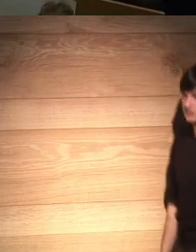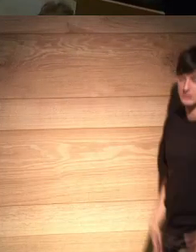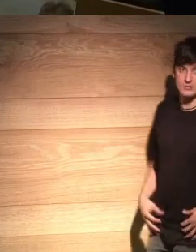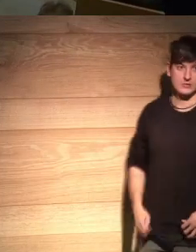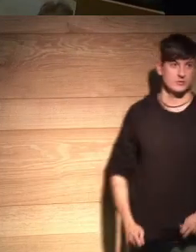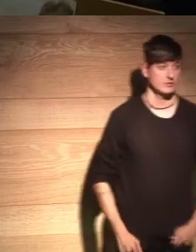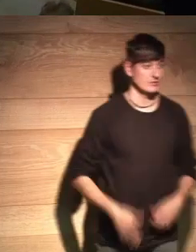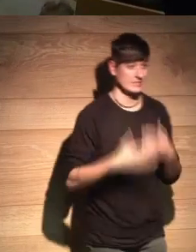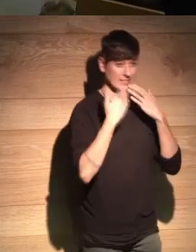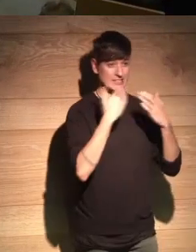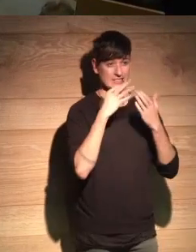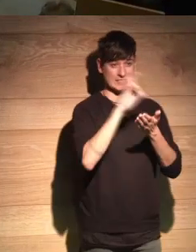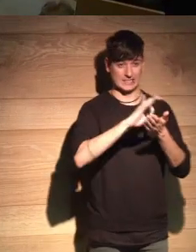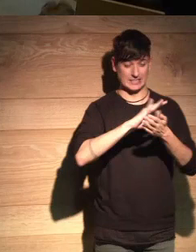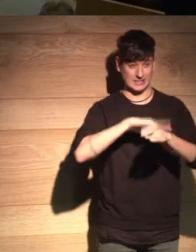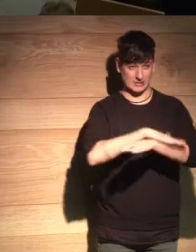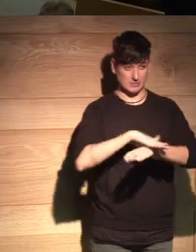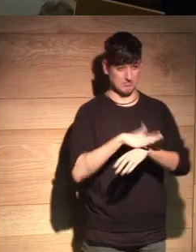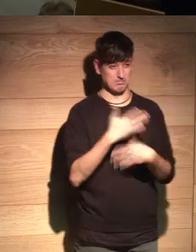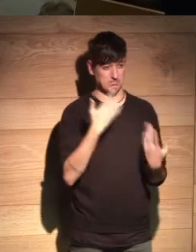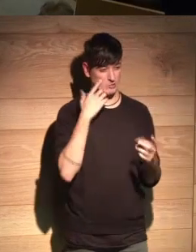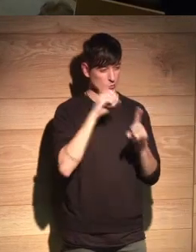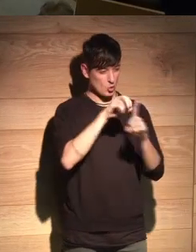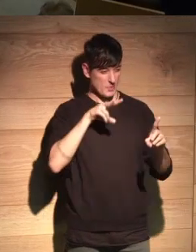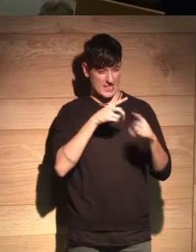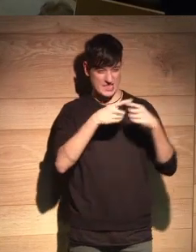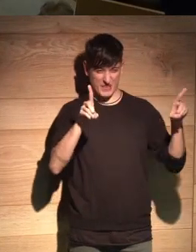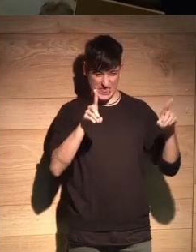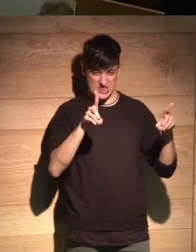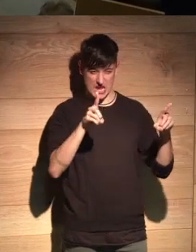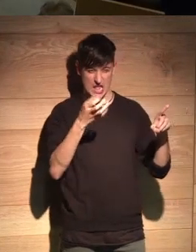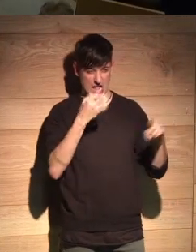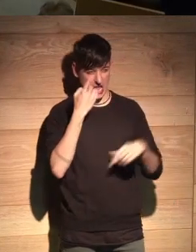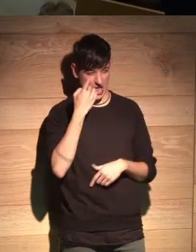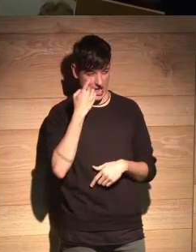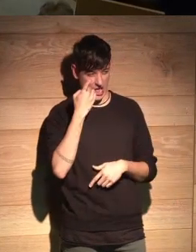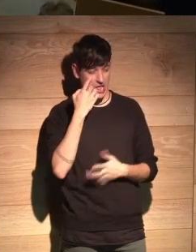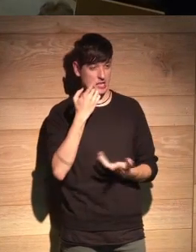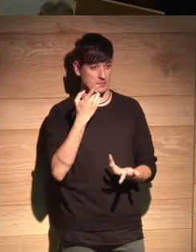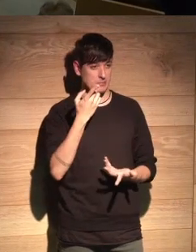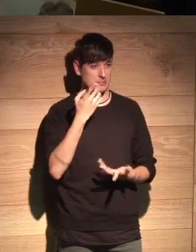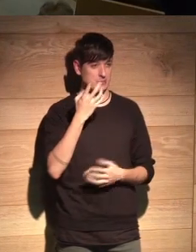Thank you very much, Secretary of State. We have to look with other eyes.